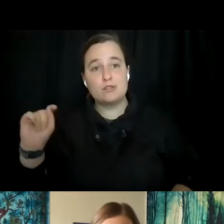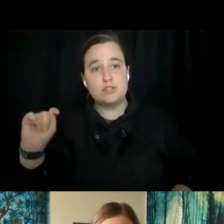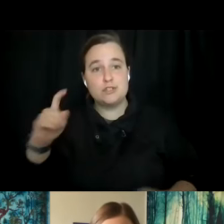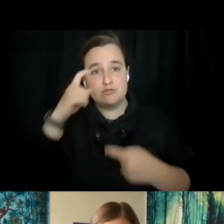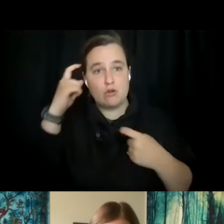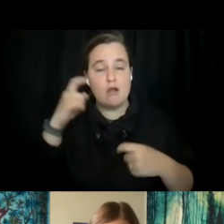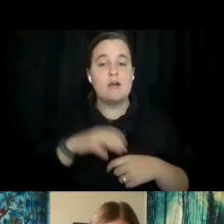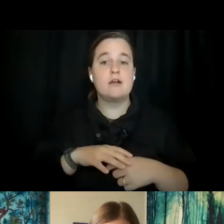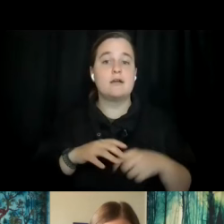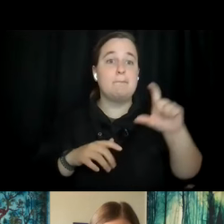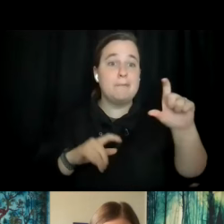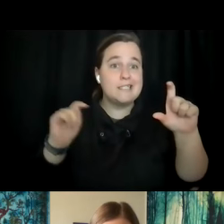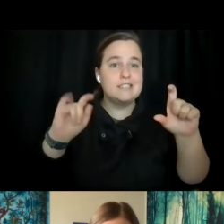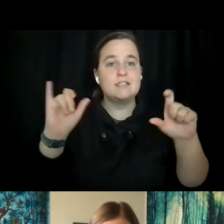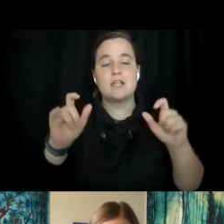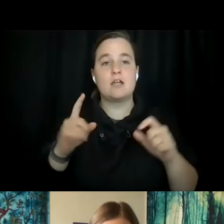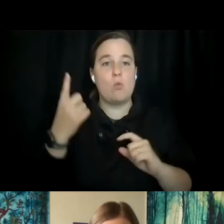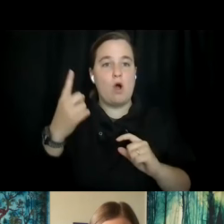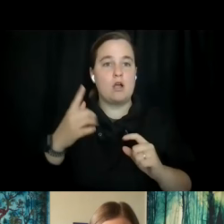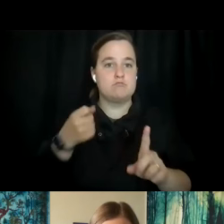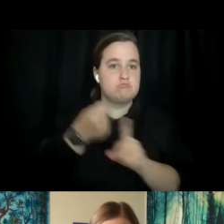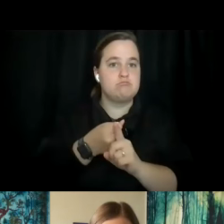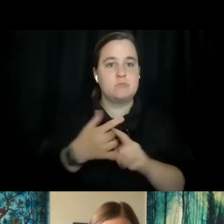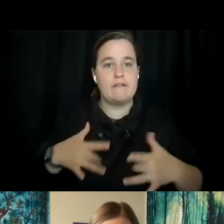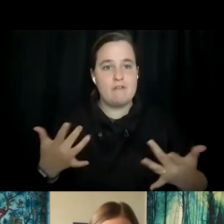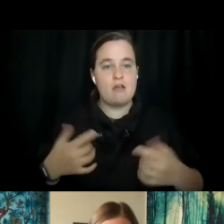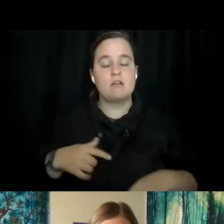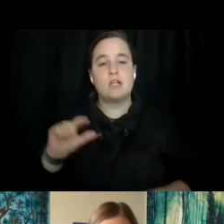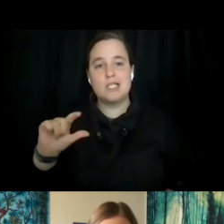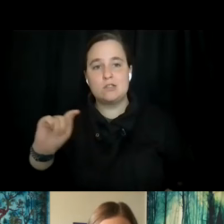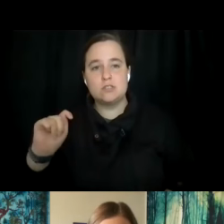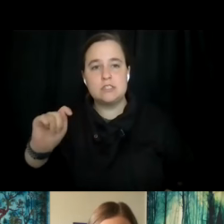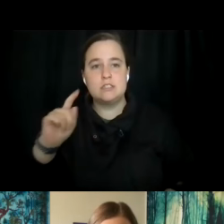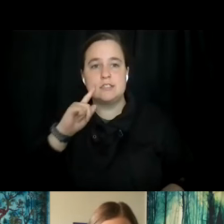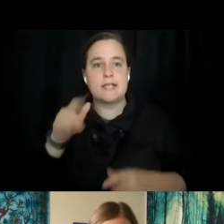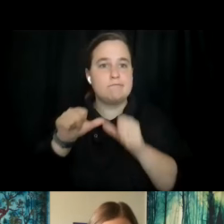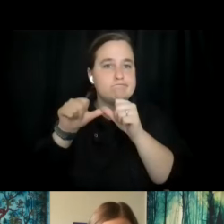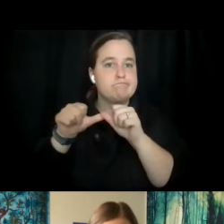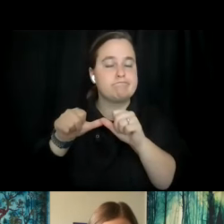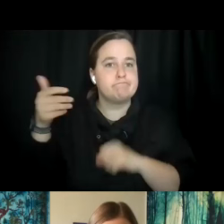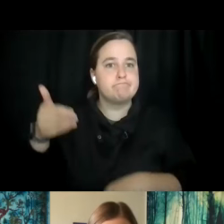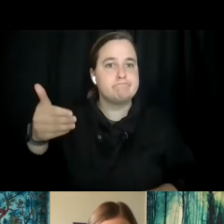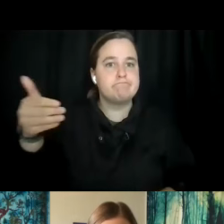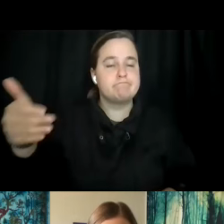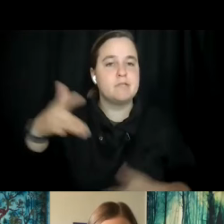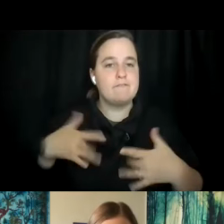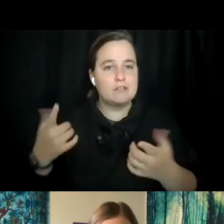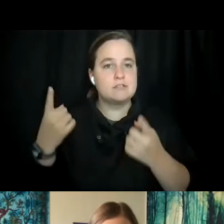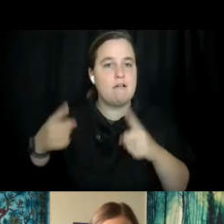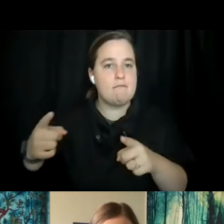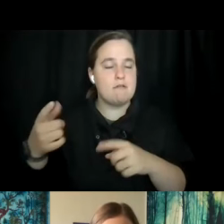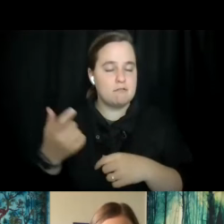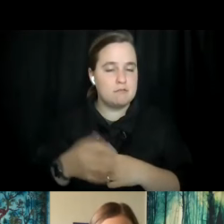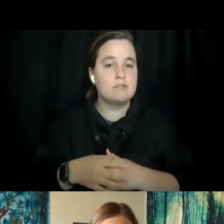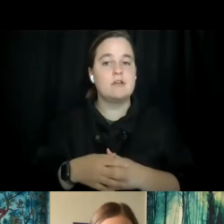as being like big singular events, and little t trauma as being ongoing events that can happen. And